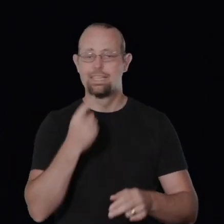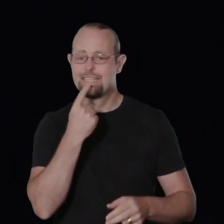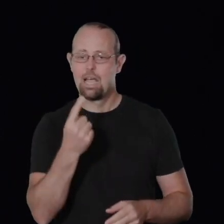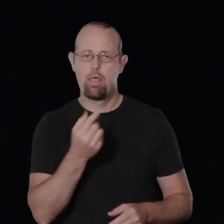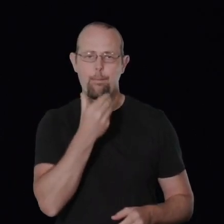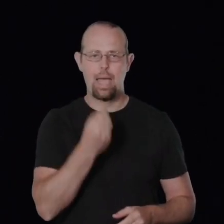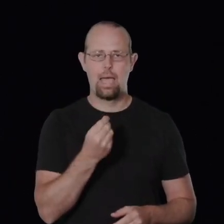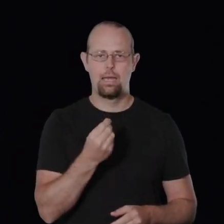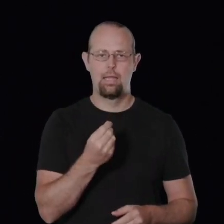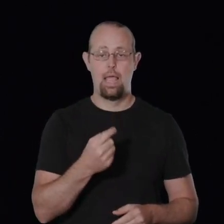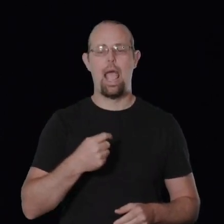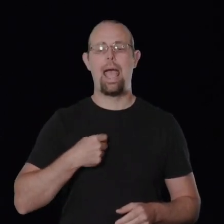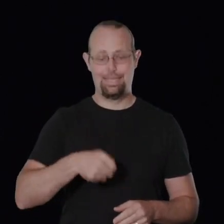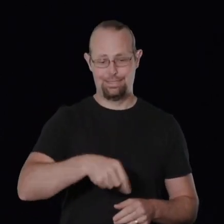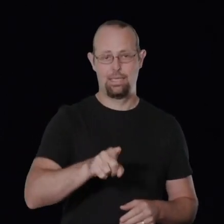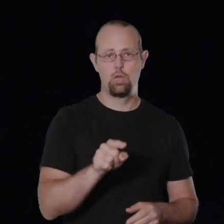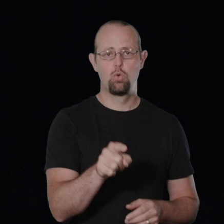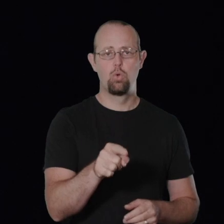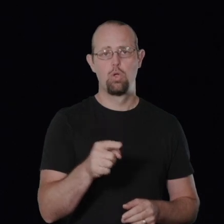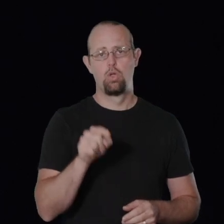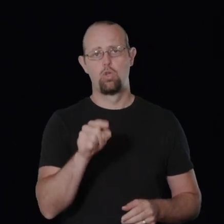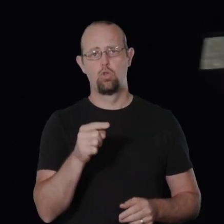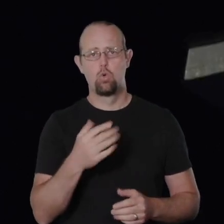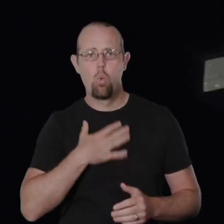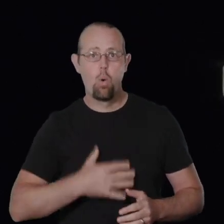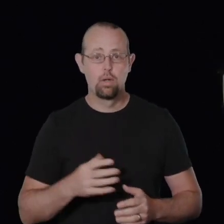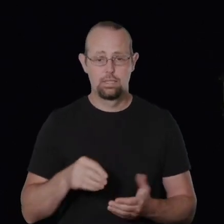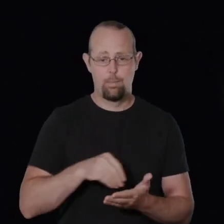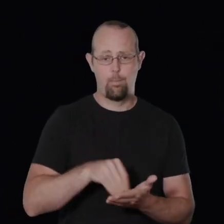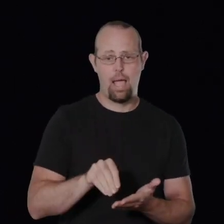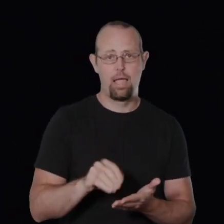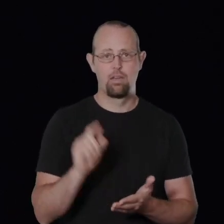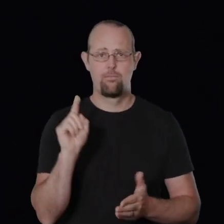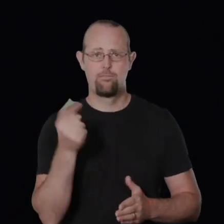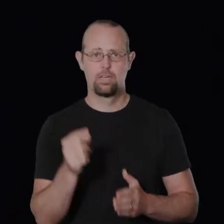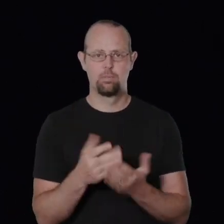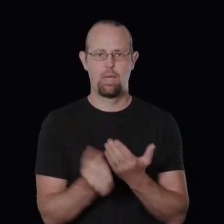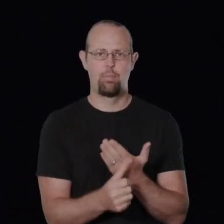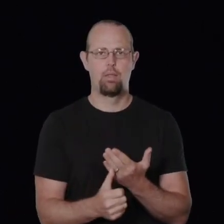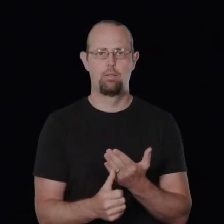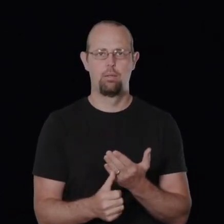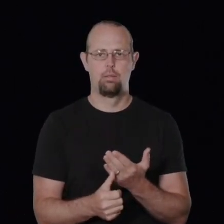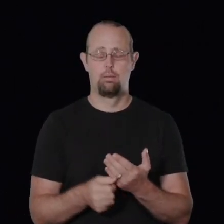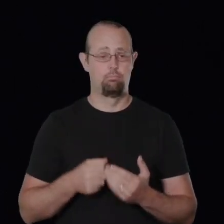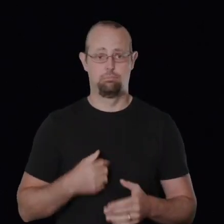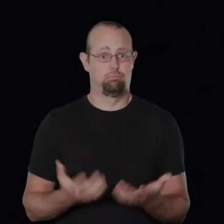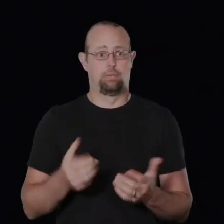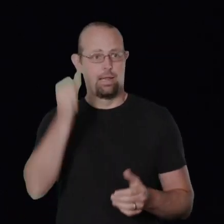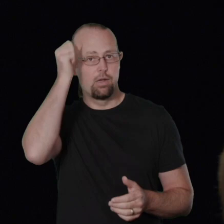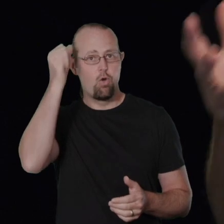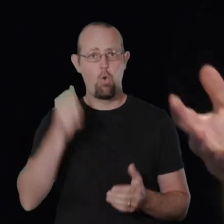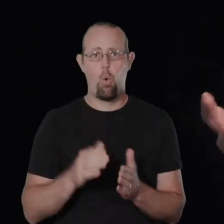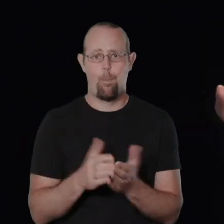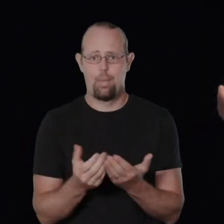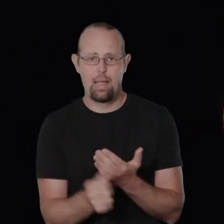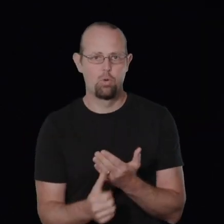to buy your very first Bible." I had no even idea that Bibles were for sale in those days. I had no idea where